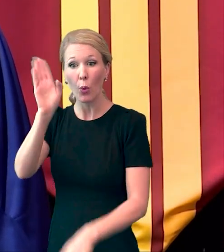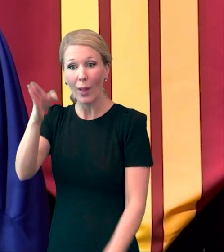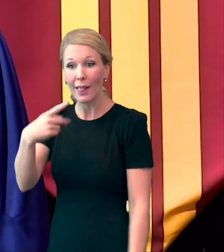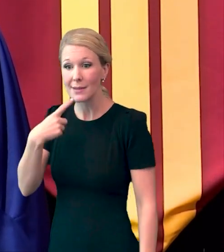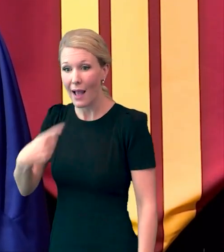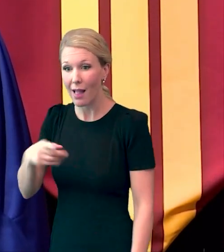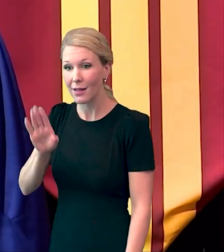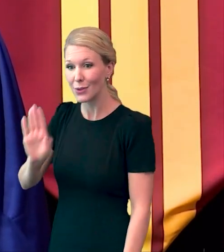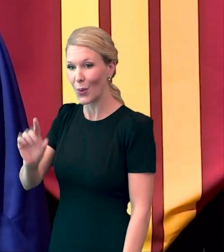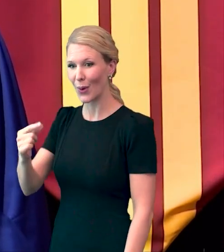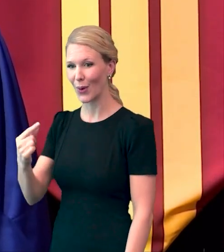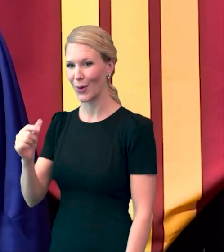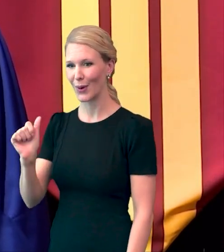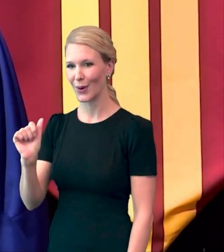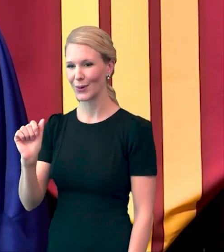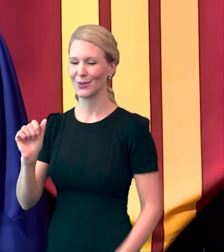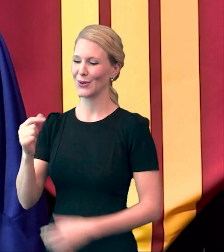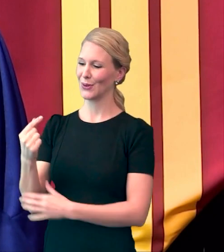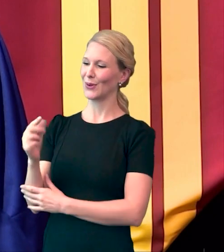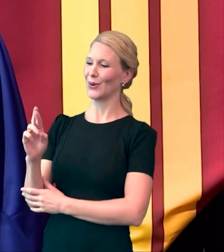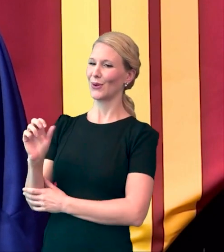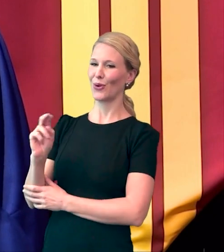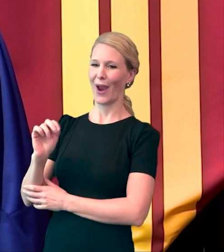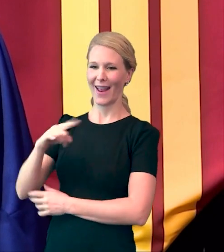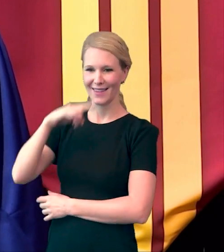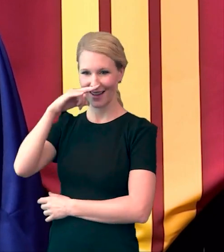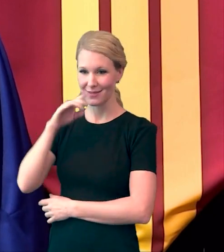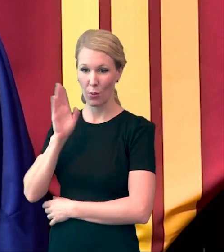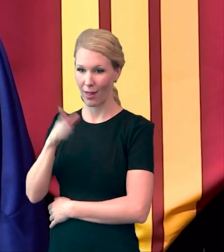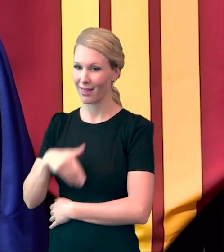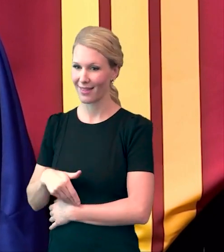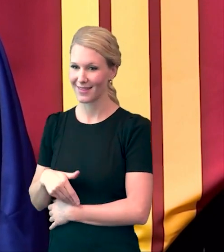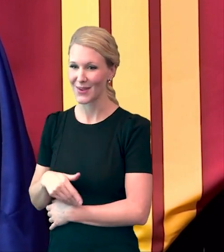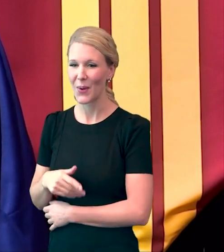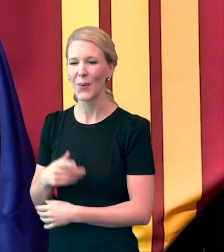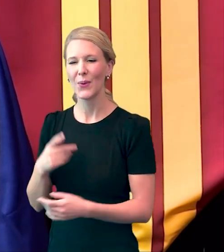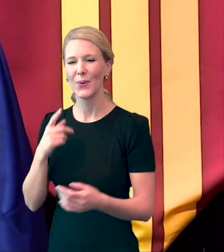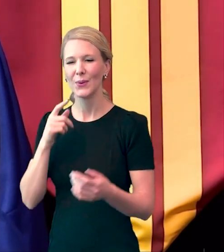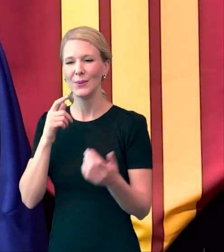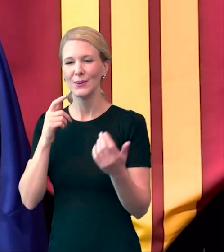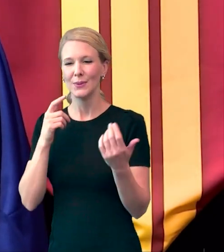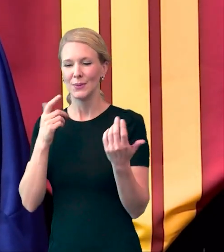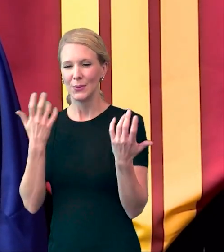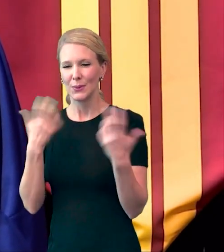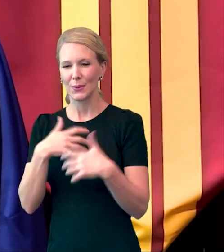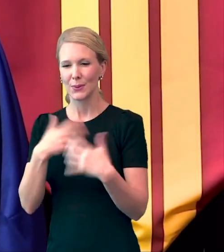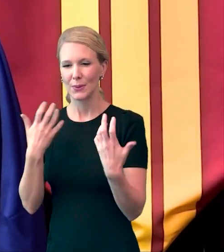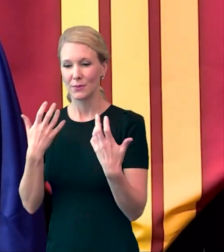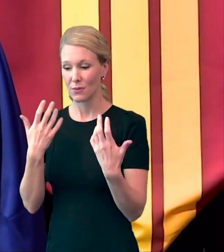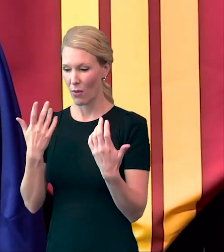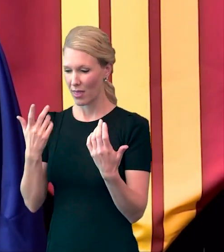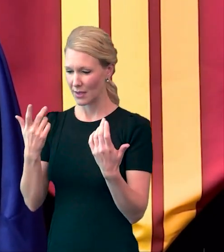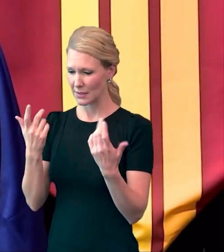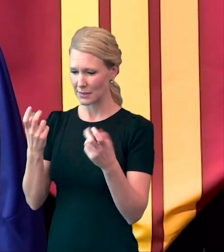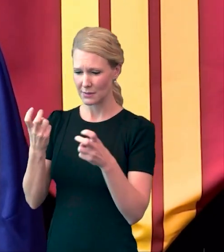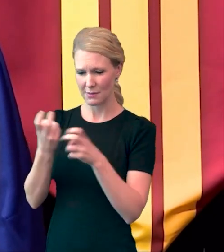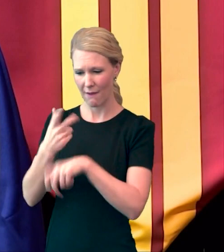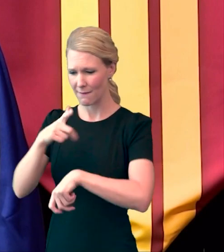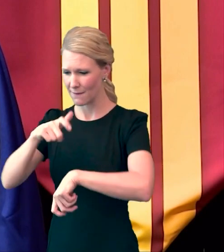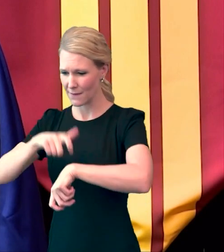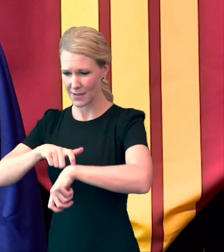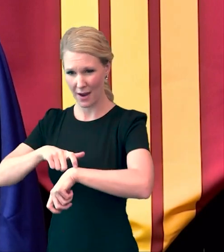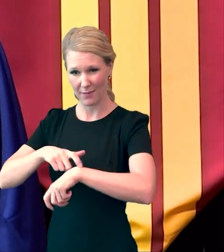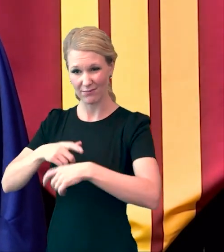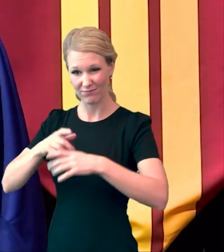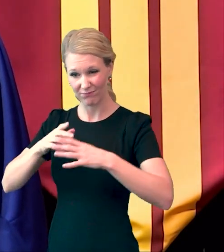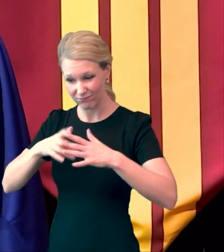can graduate in times like these, you can do anything. Make no mistake, during unprecedented change and historic challenges, you